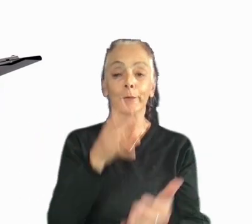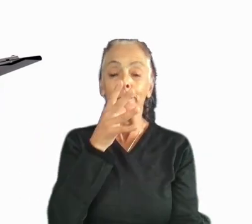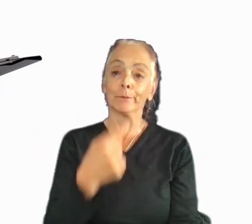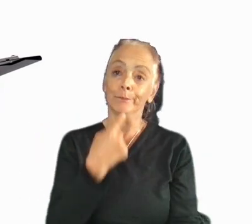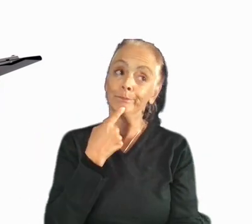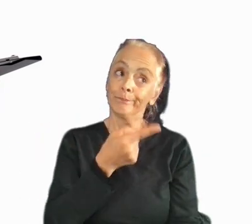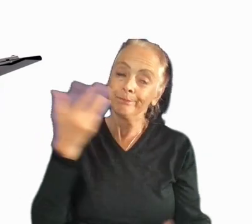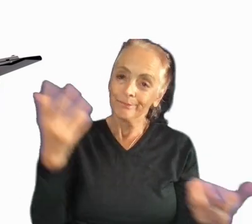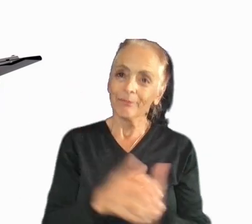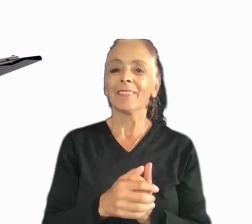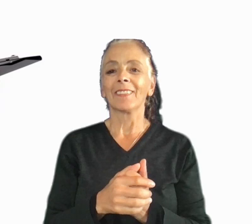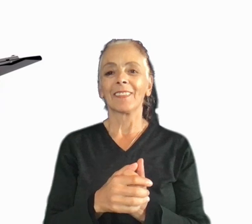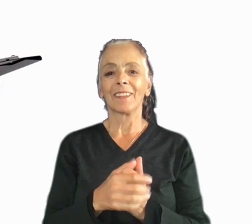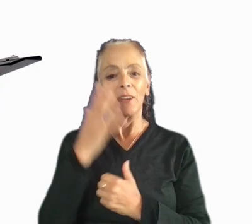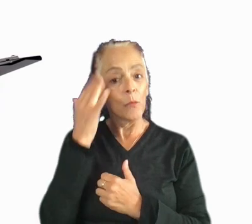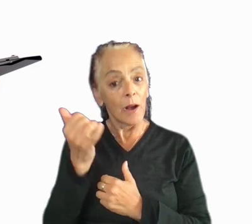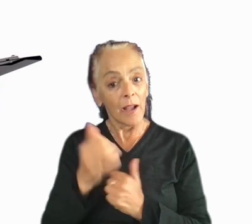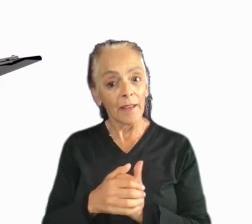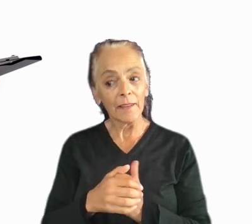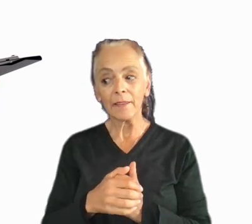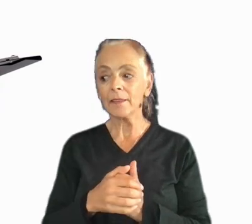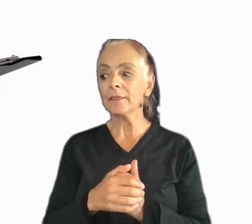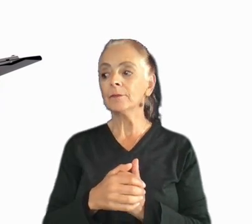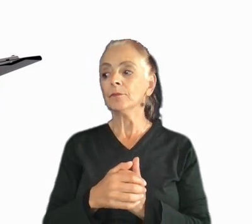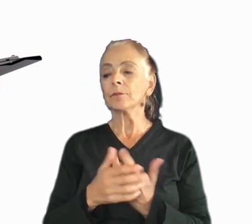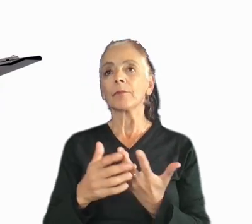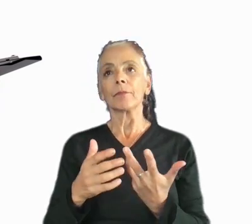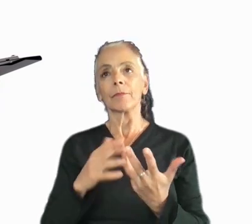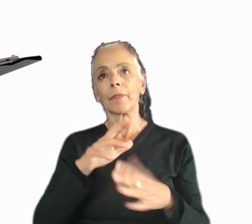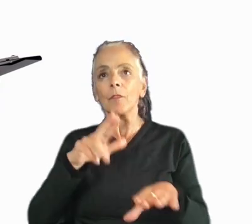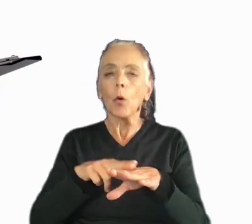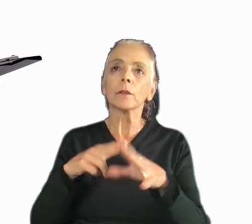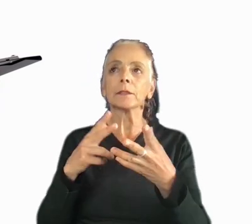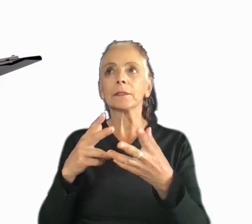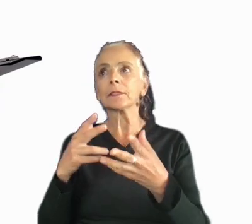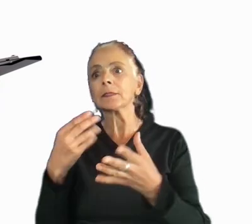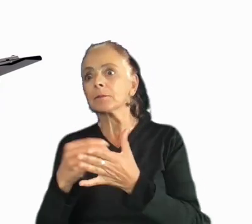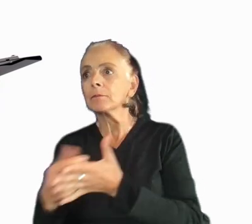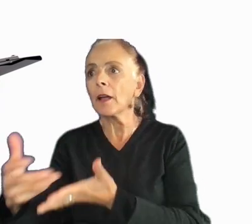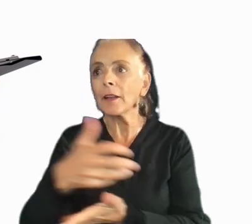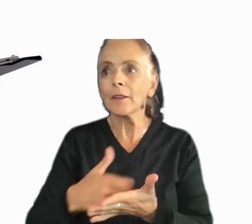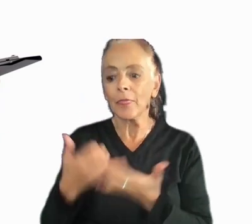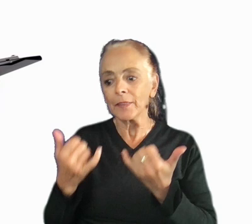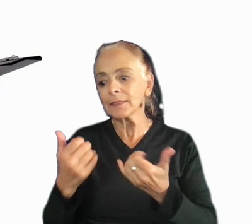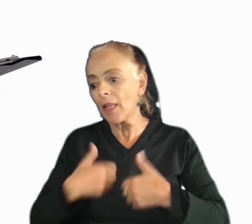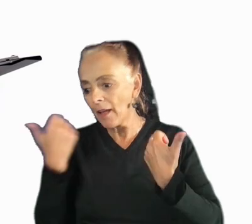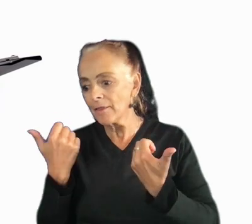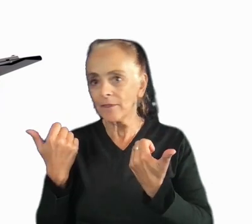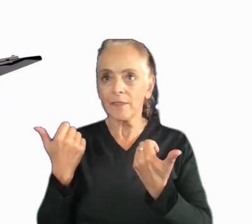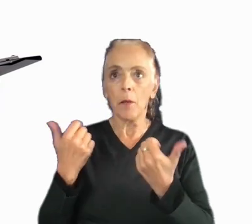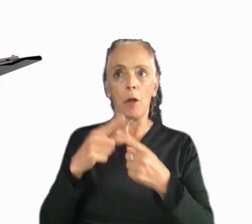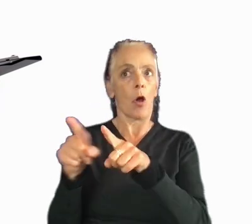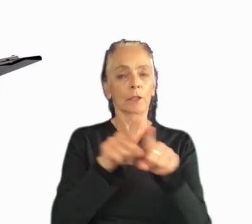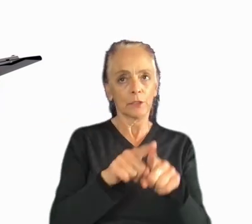disappointment. And why is this? Other than the promise of prosperity in this life, doctors and engineers bring